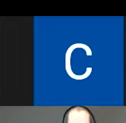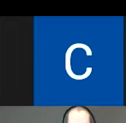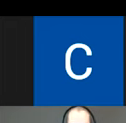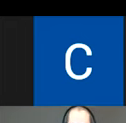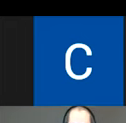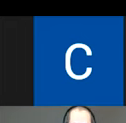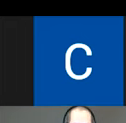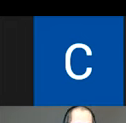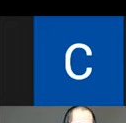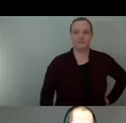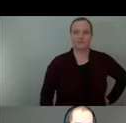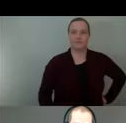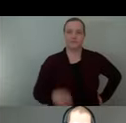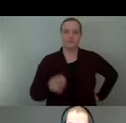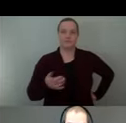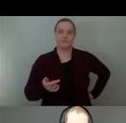Can everybody see that?